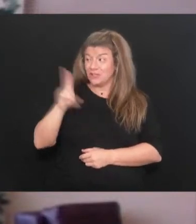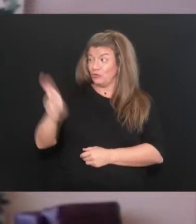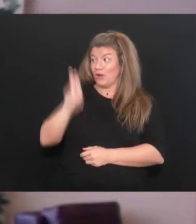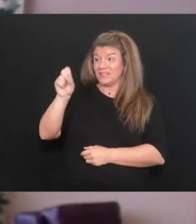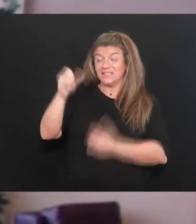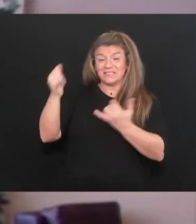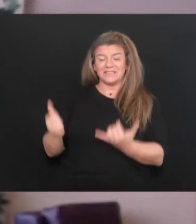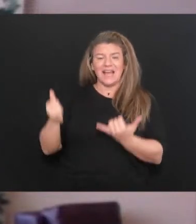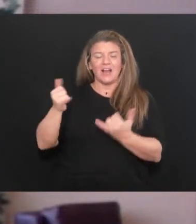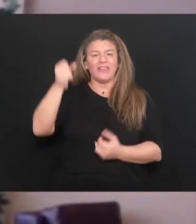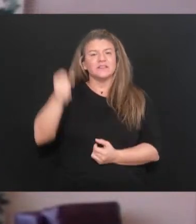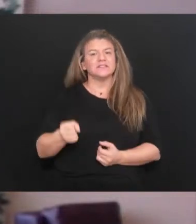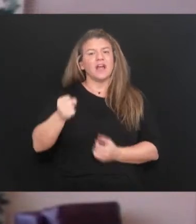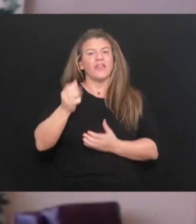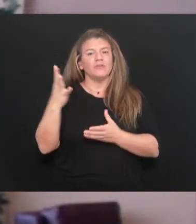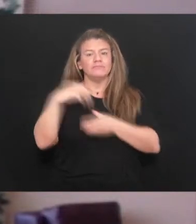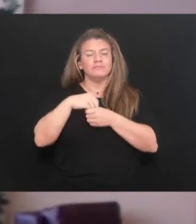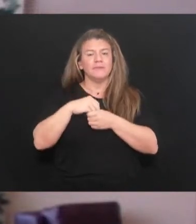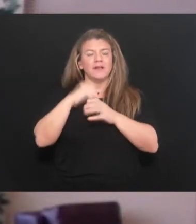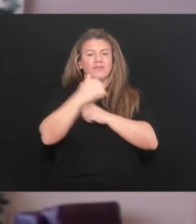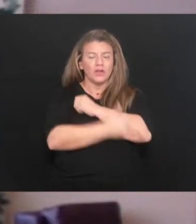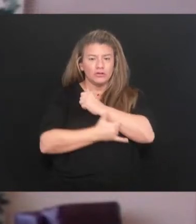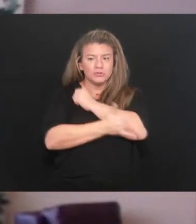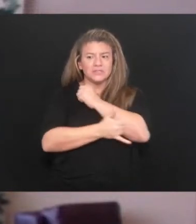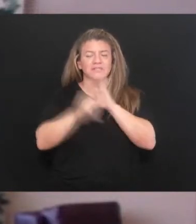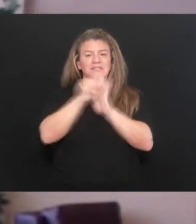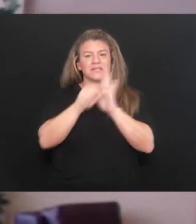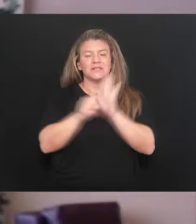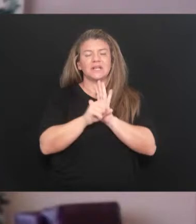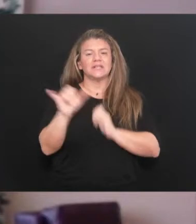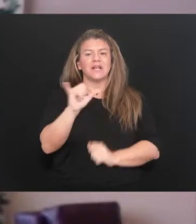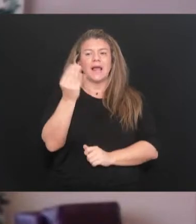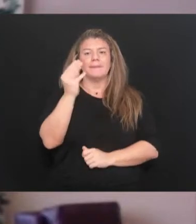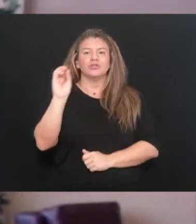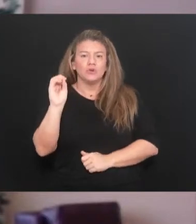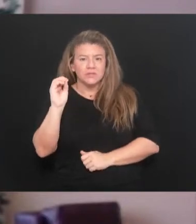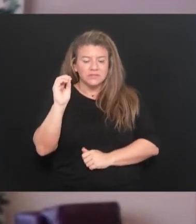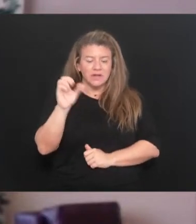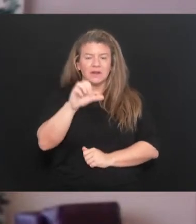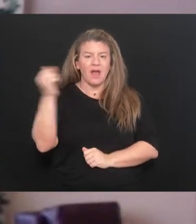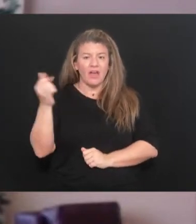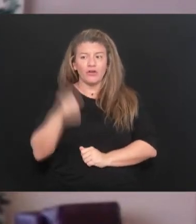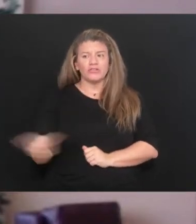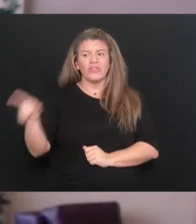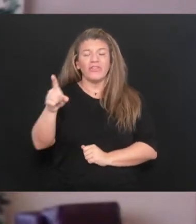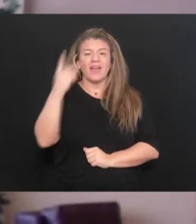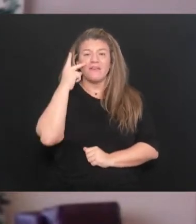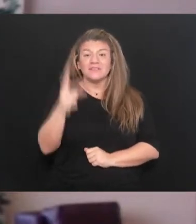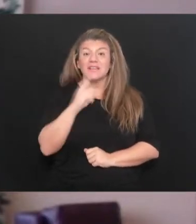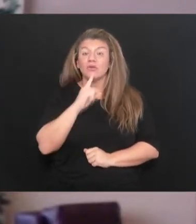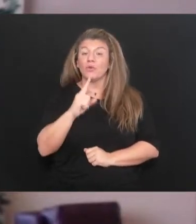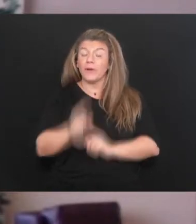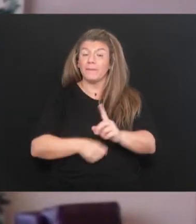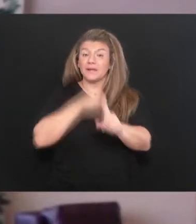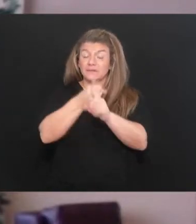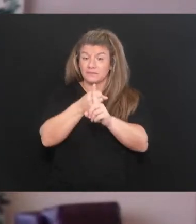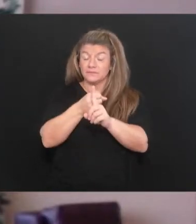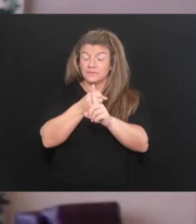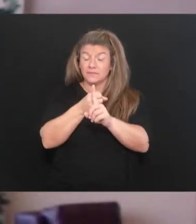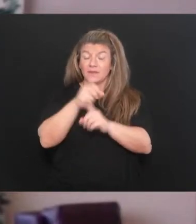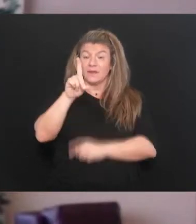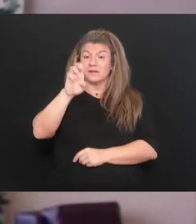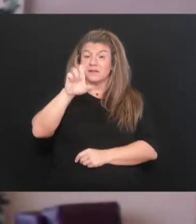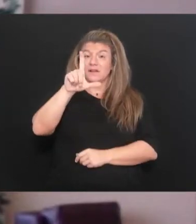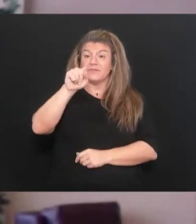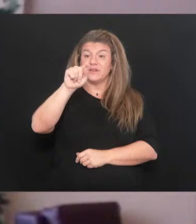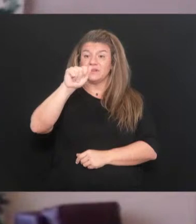the southern part of the country and states like Missouri and others have seen the real impact of the Delta